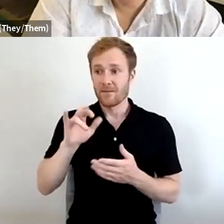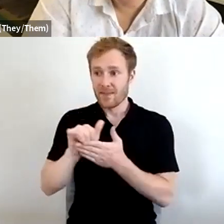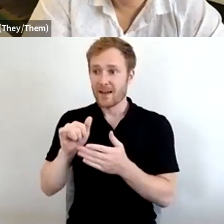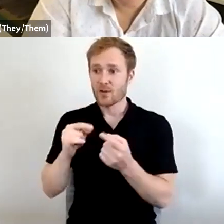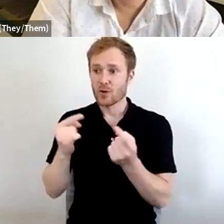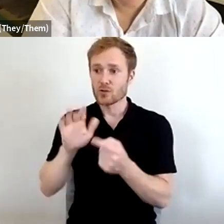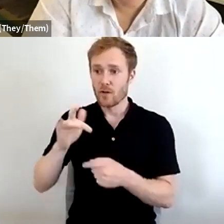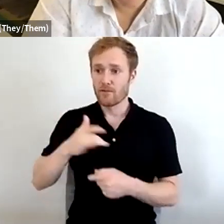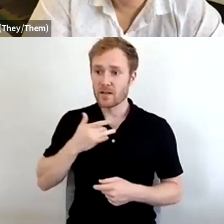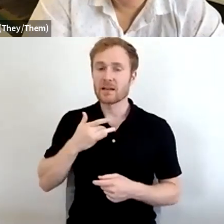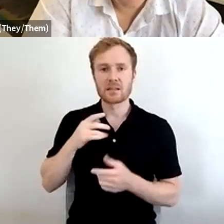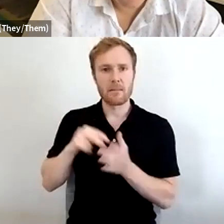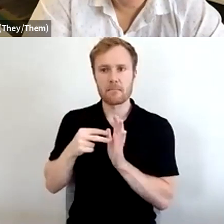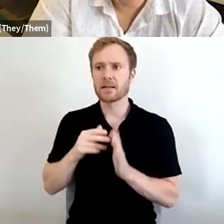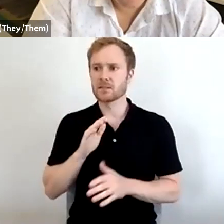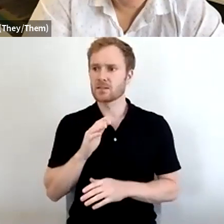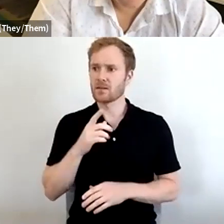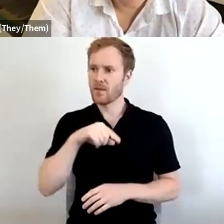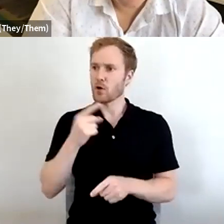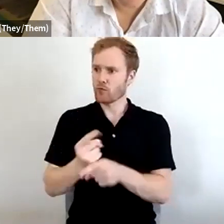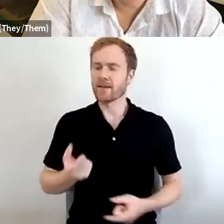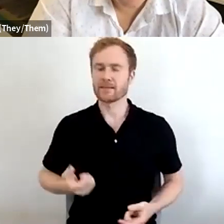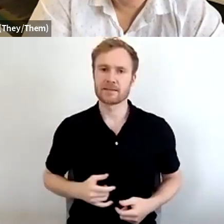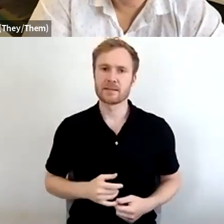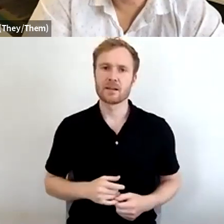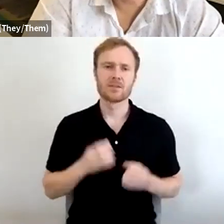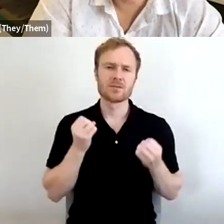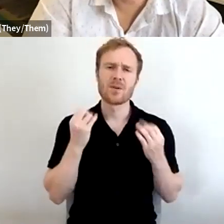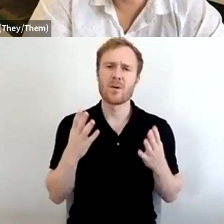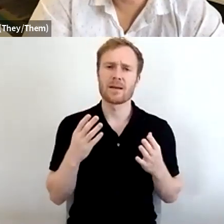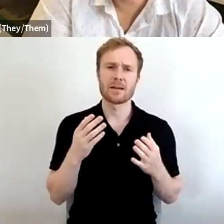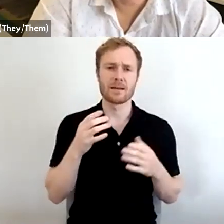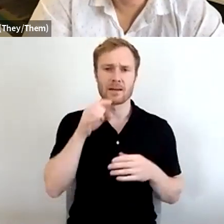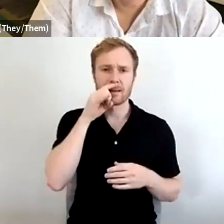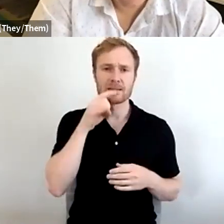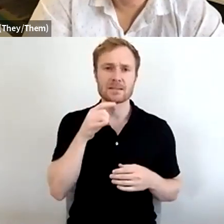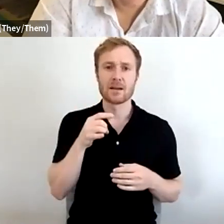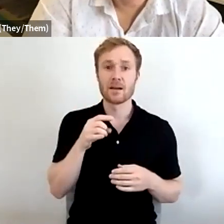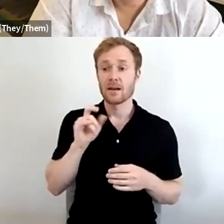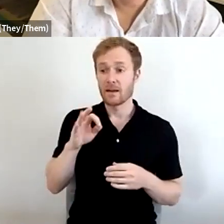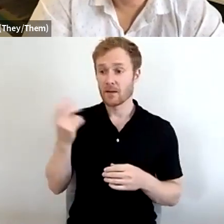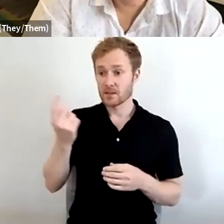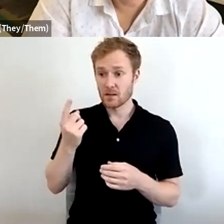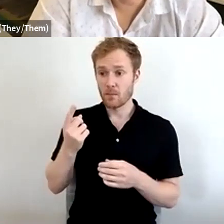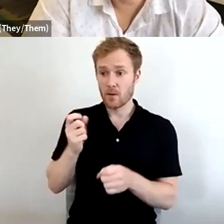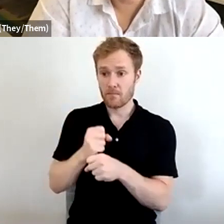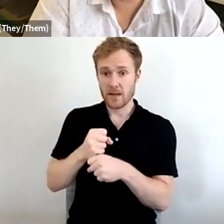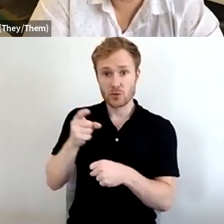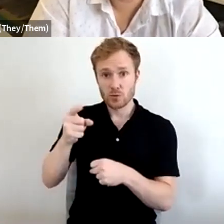I have had so many children whose parents told them, if someone makes you cry, that probably means it's true.